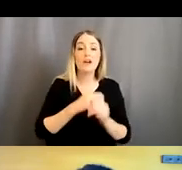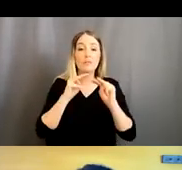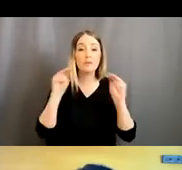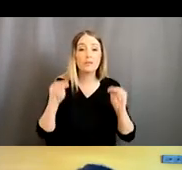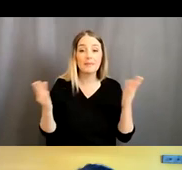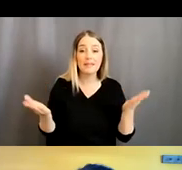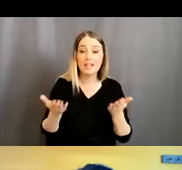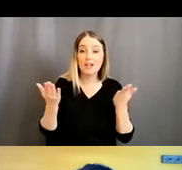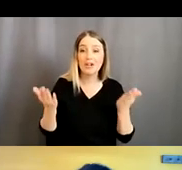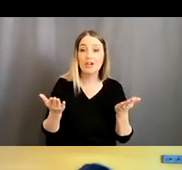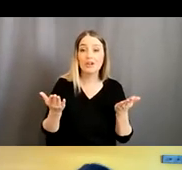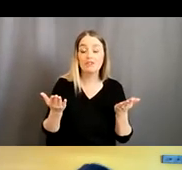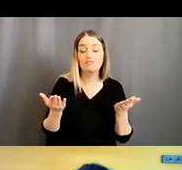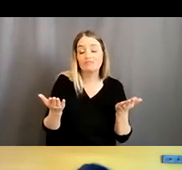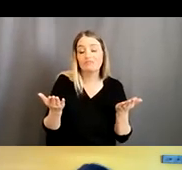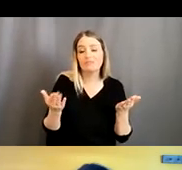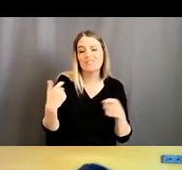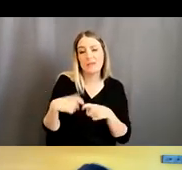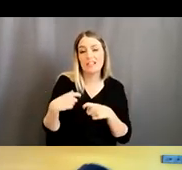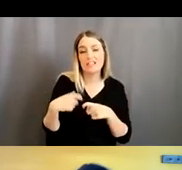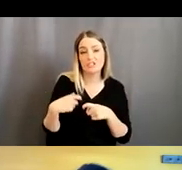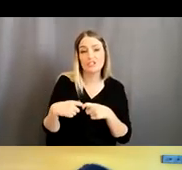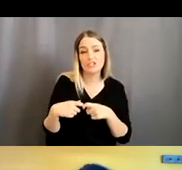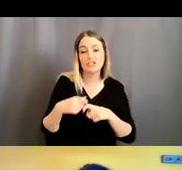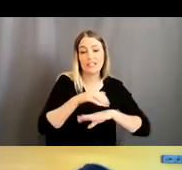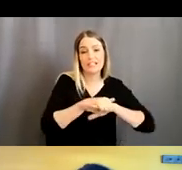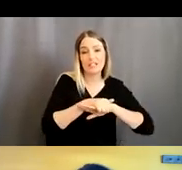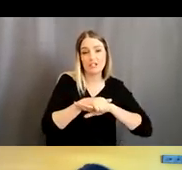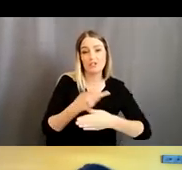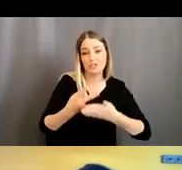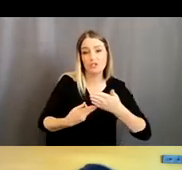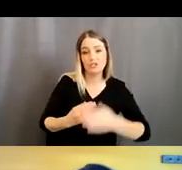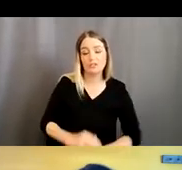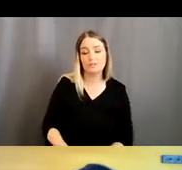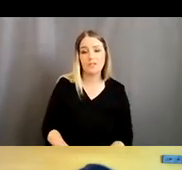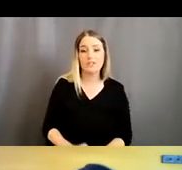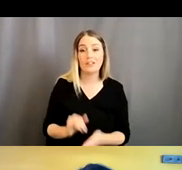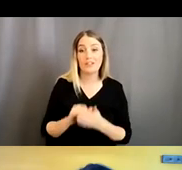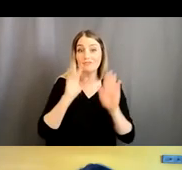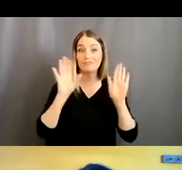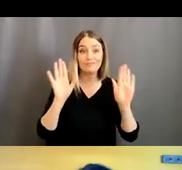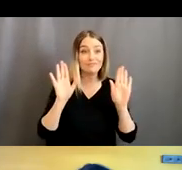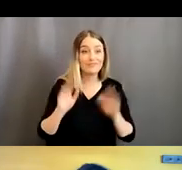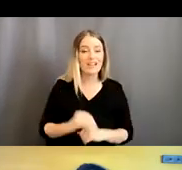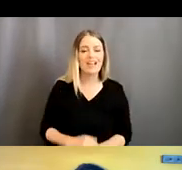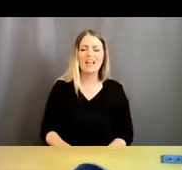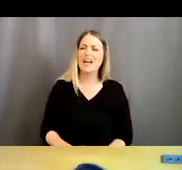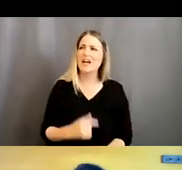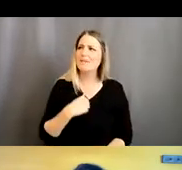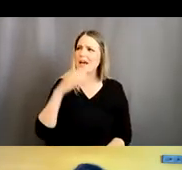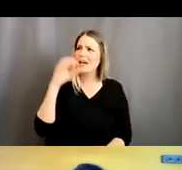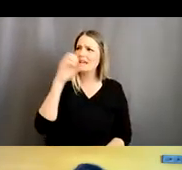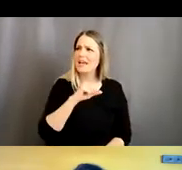here, it's Spanish and English. So that's really great. And I guess I would look to